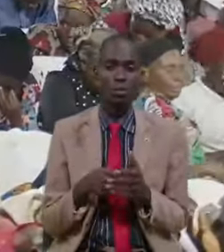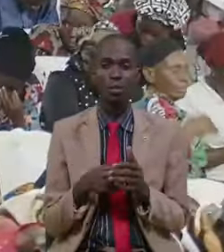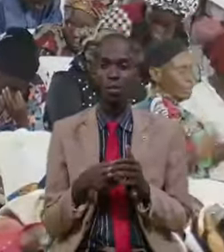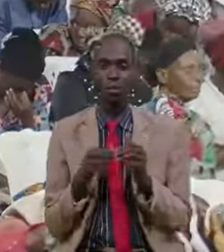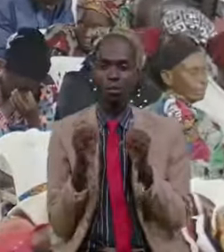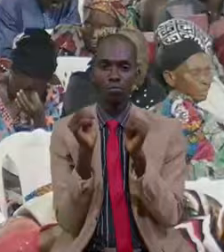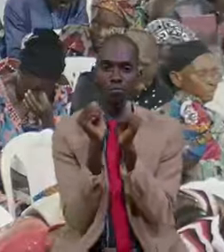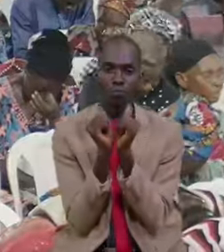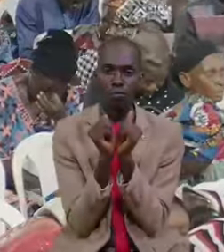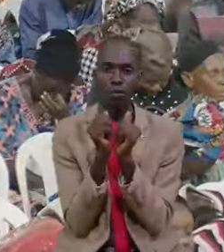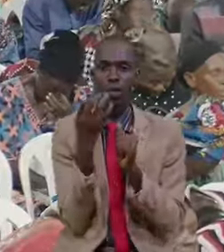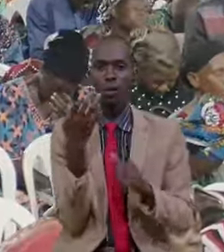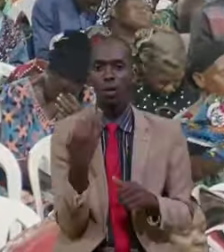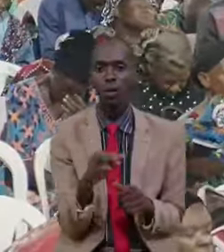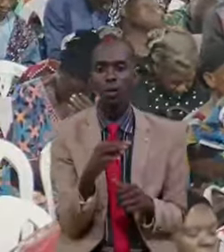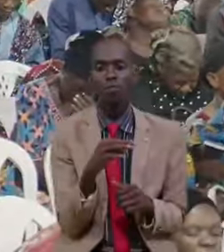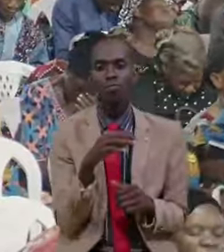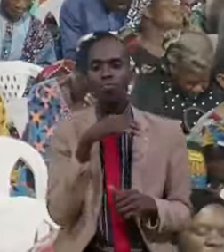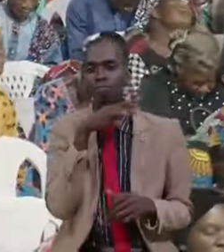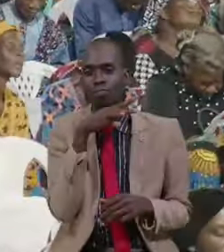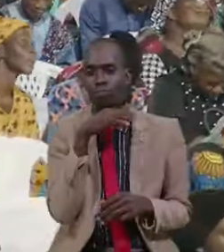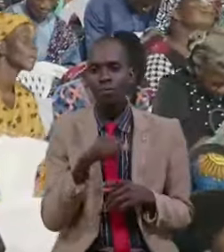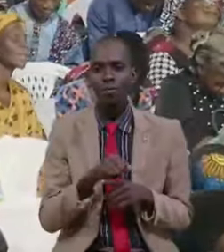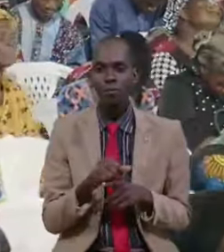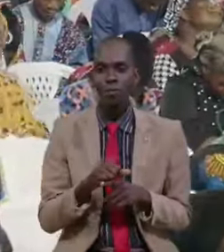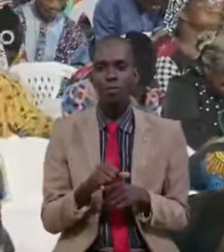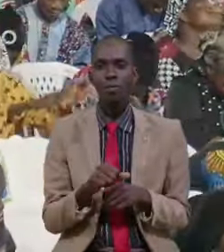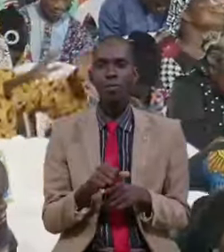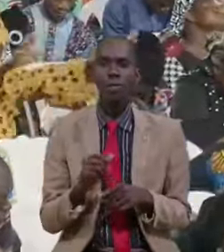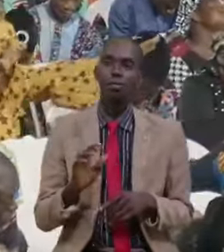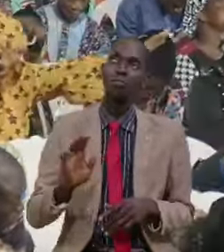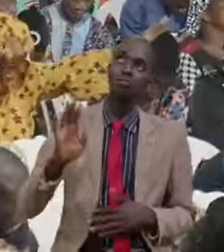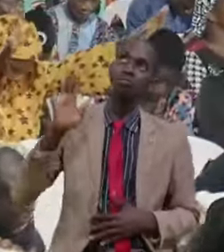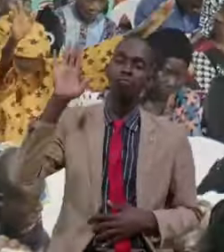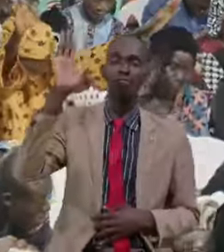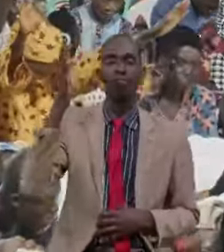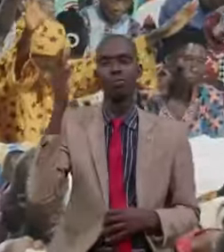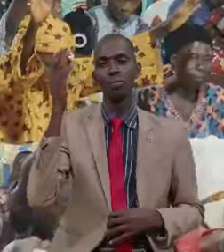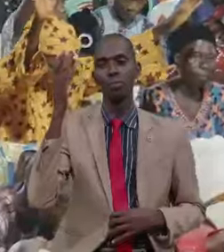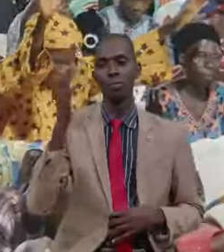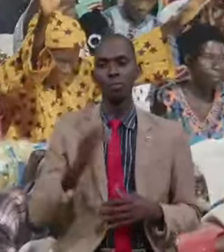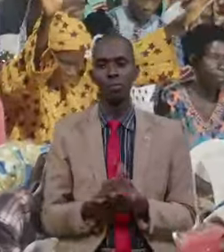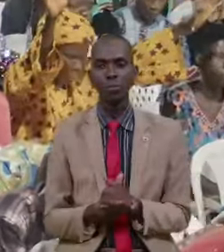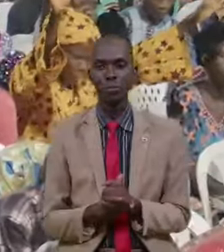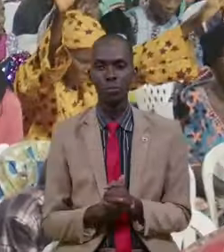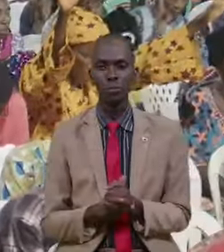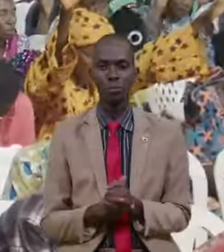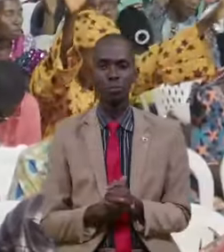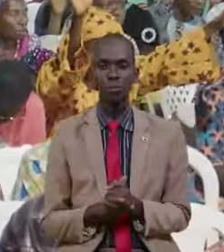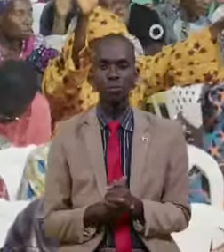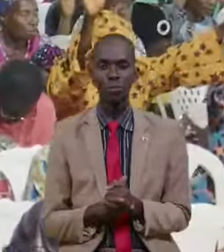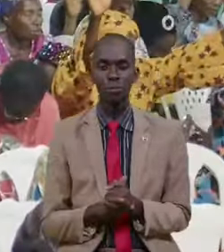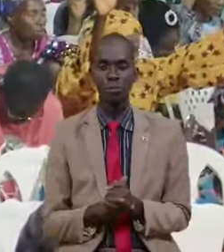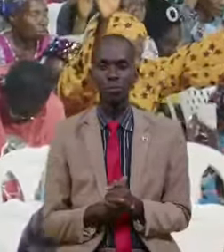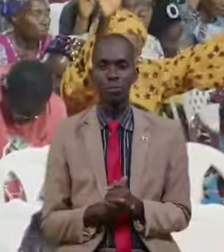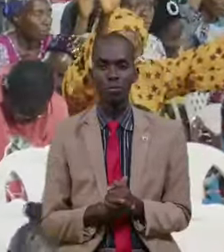corruption? Wherever you are, you raise up your hand. Amen. God bless you there. Amen. Amen. Just raise